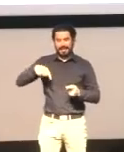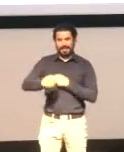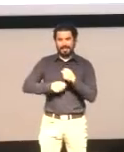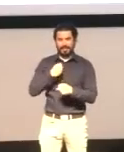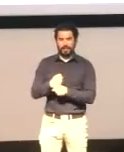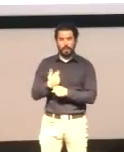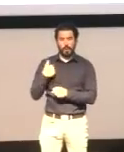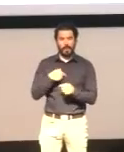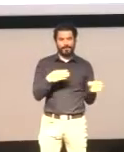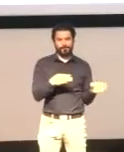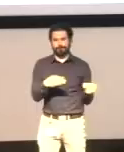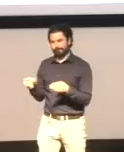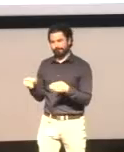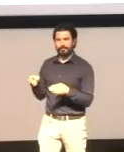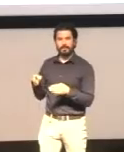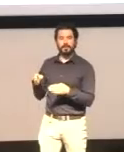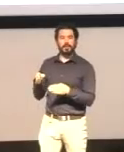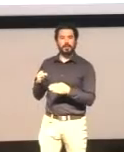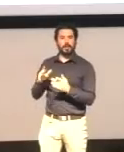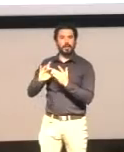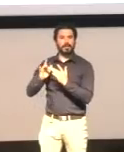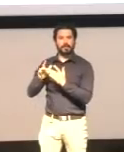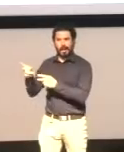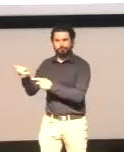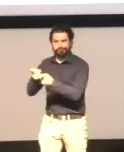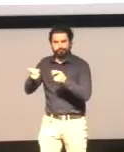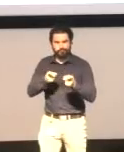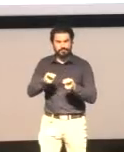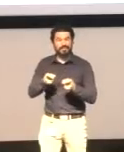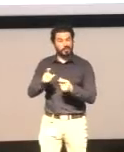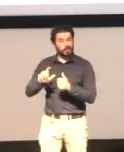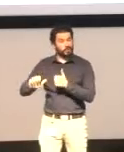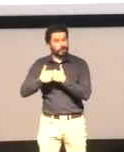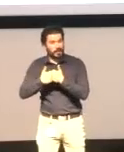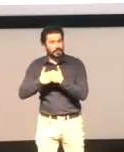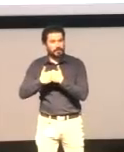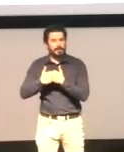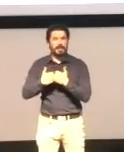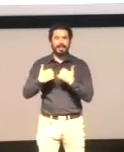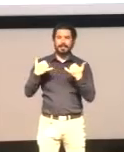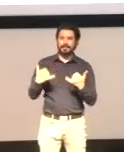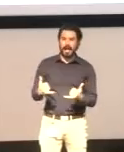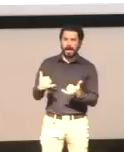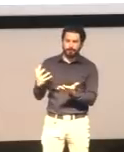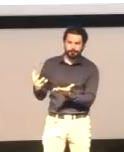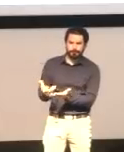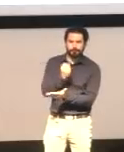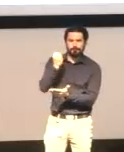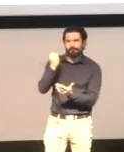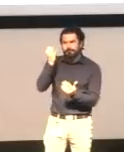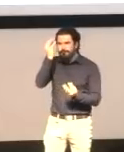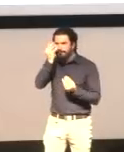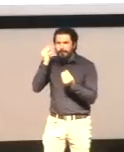virtual space. While this may be a challenge, it also affords us the opportunity to think differently about the way we